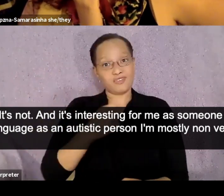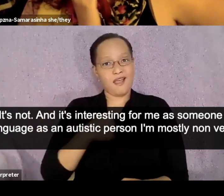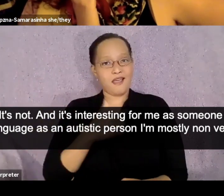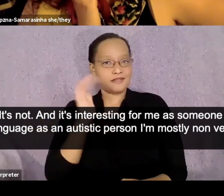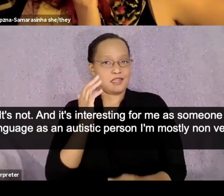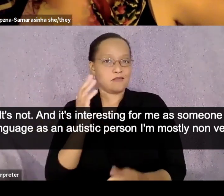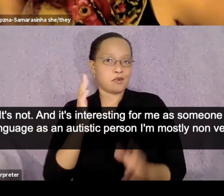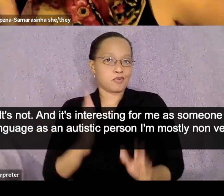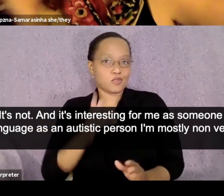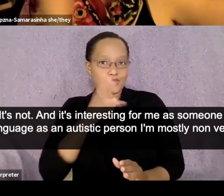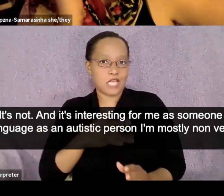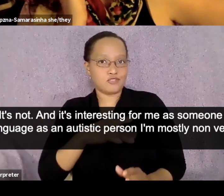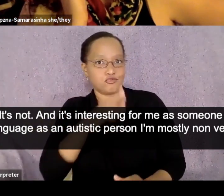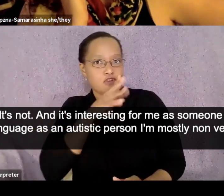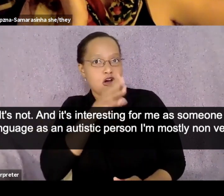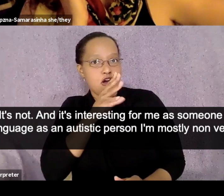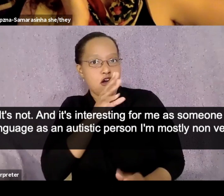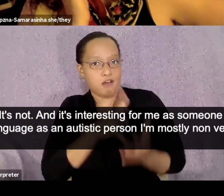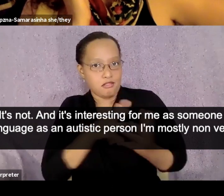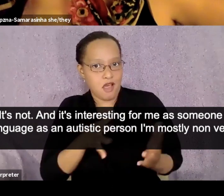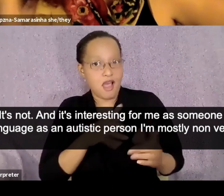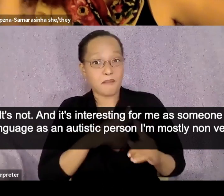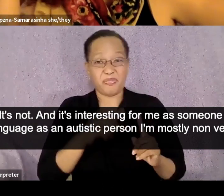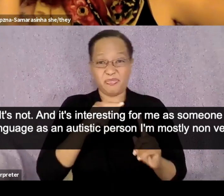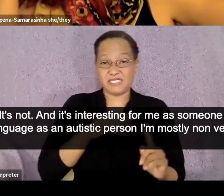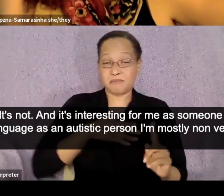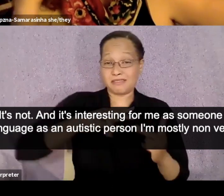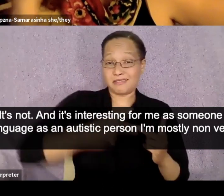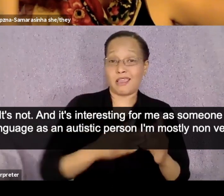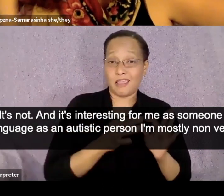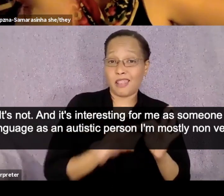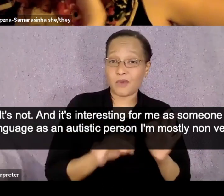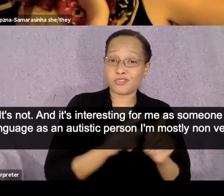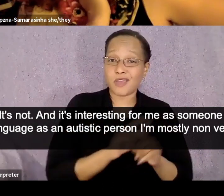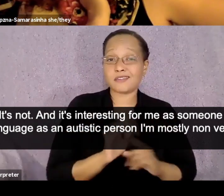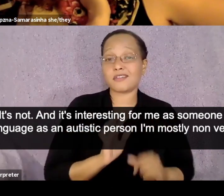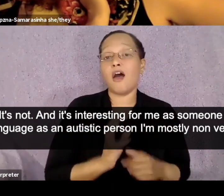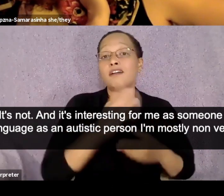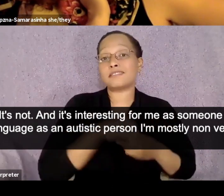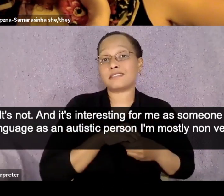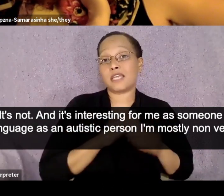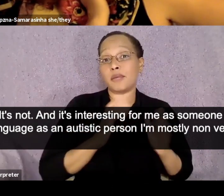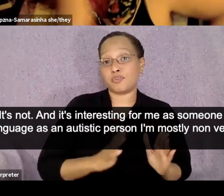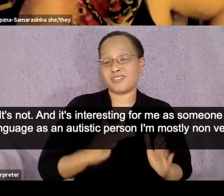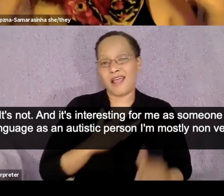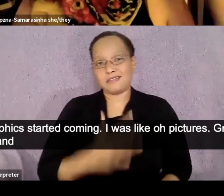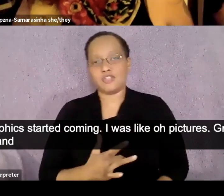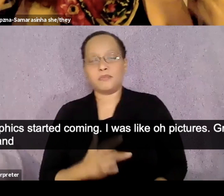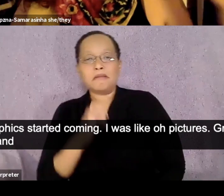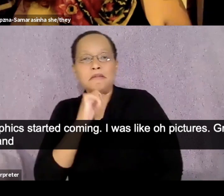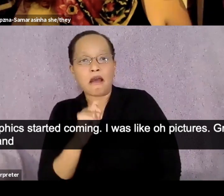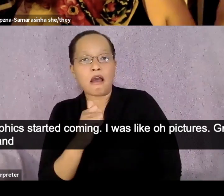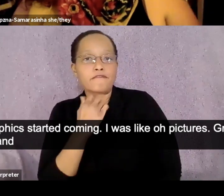but often this is my second language. As an autistic person, I'm mostly nonverbal as the primary way I process information.